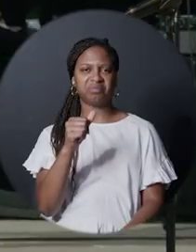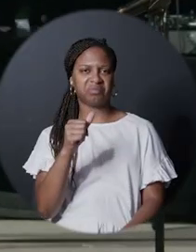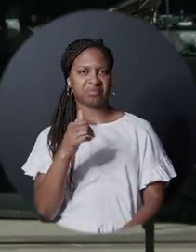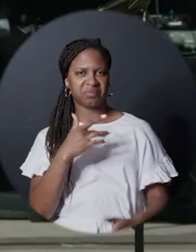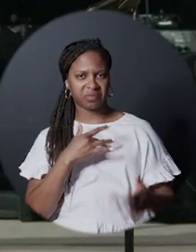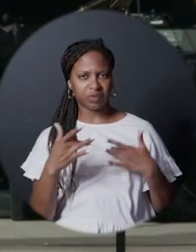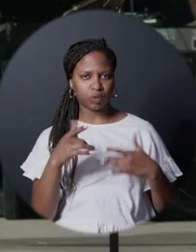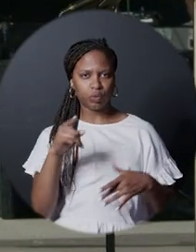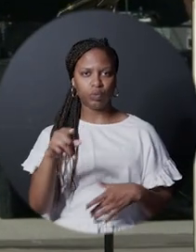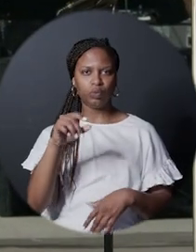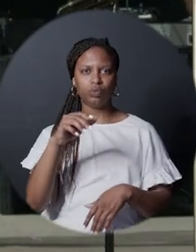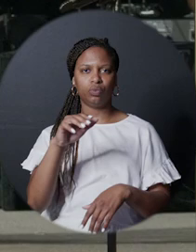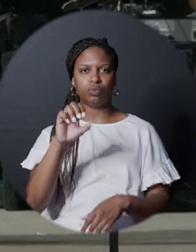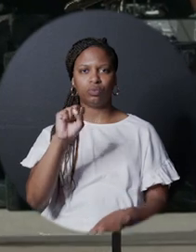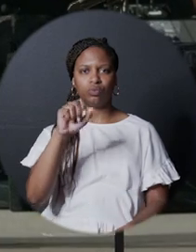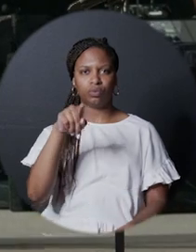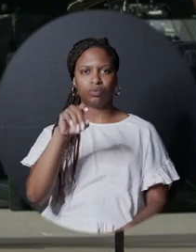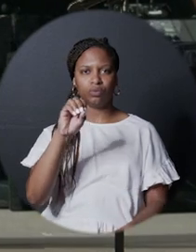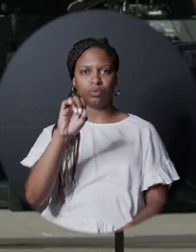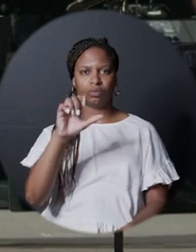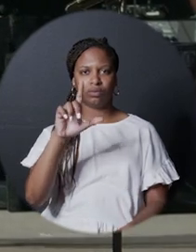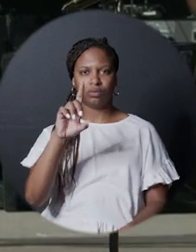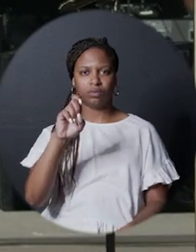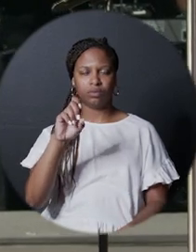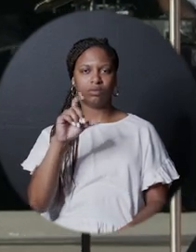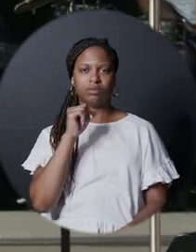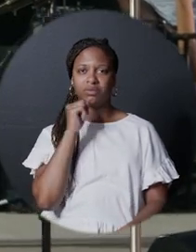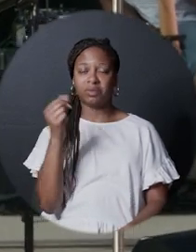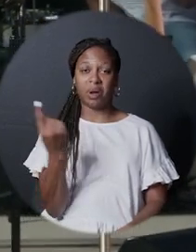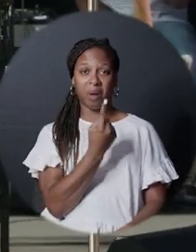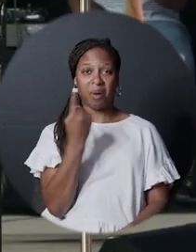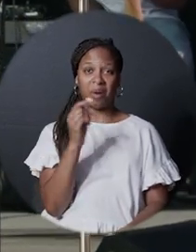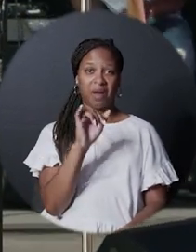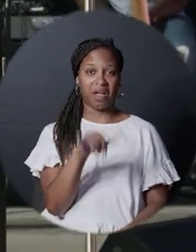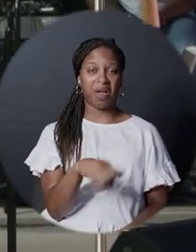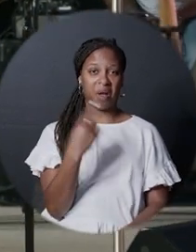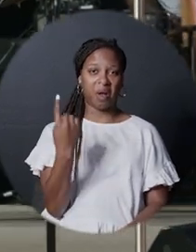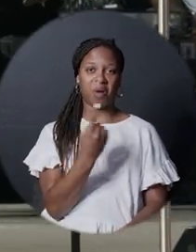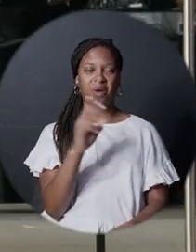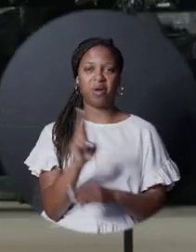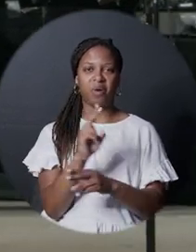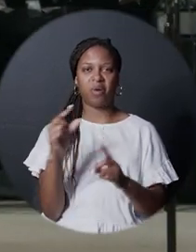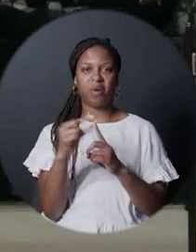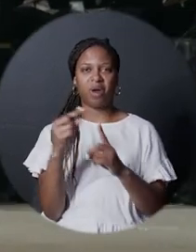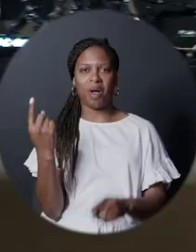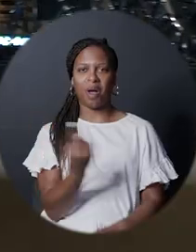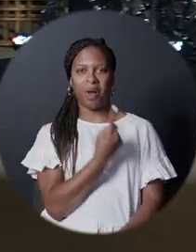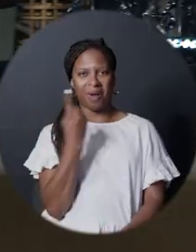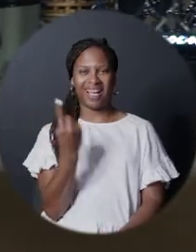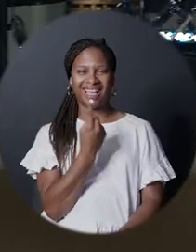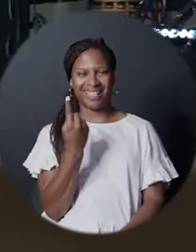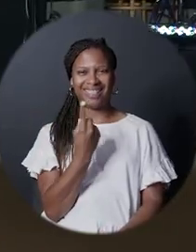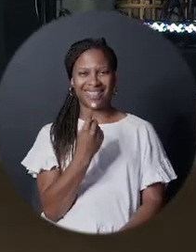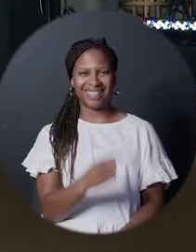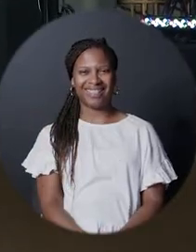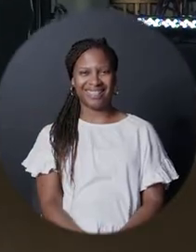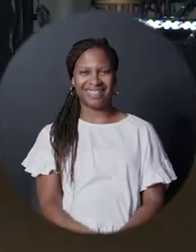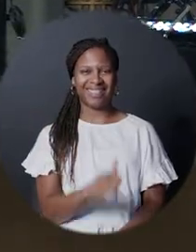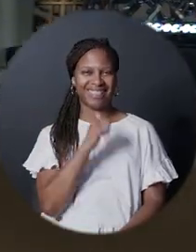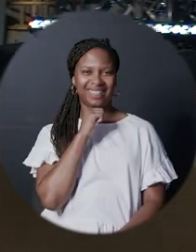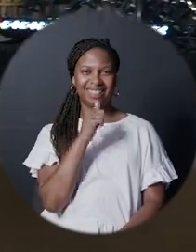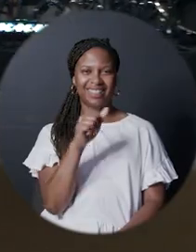No, I'm not inconsiderate. You just spoiled. I don't always do nothing. You just always use the word